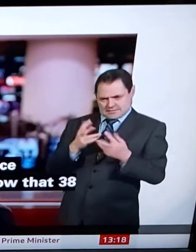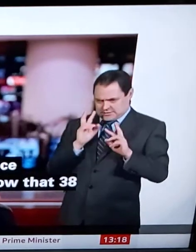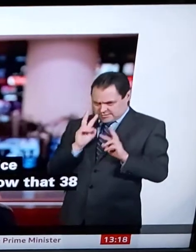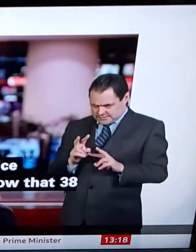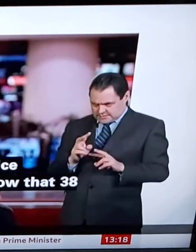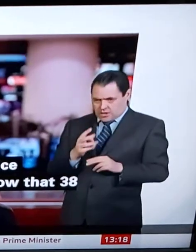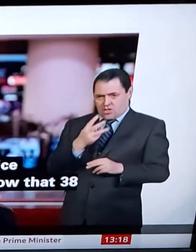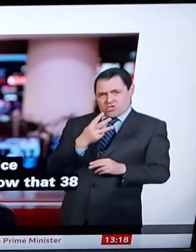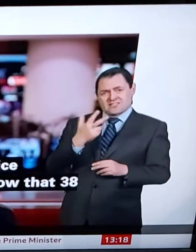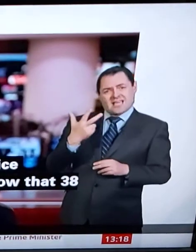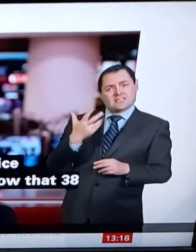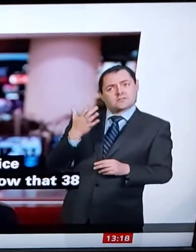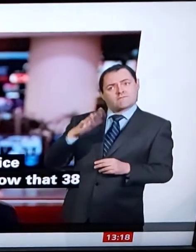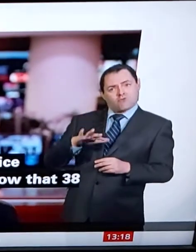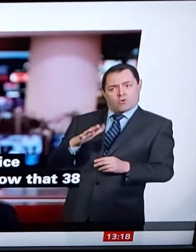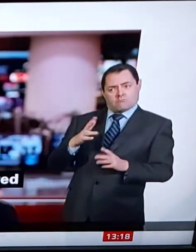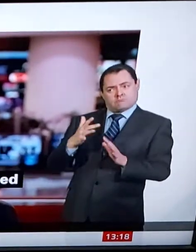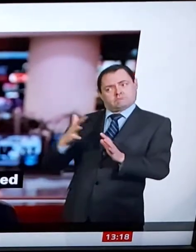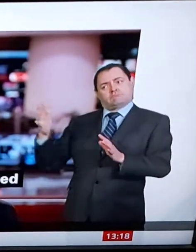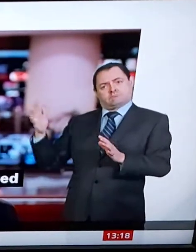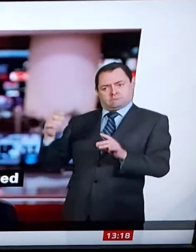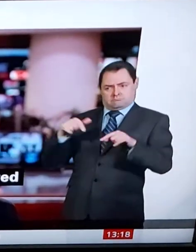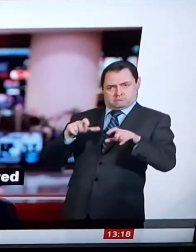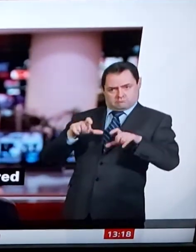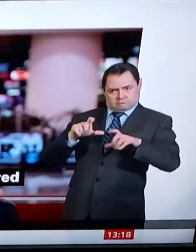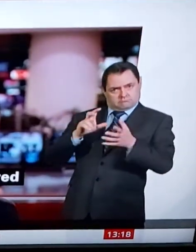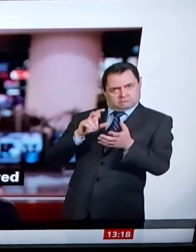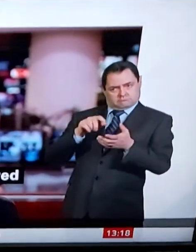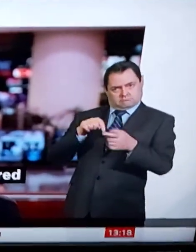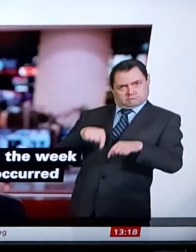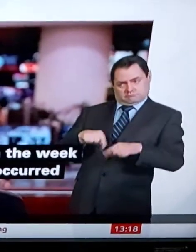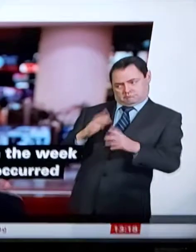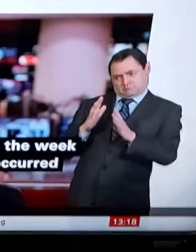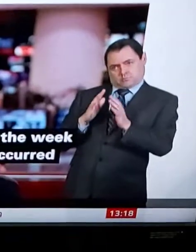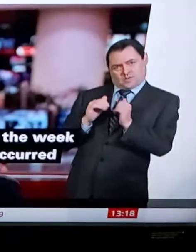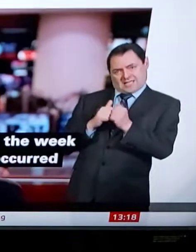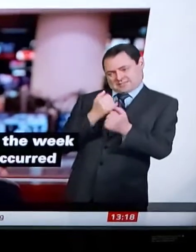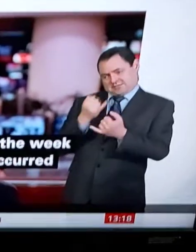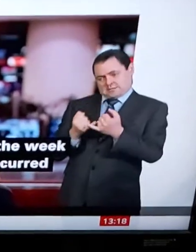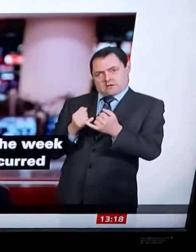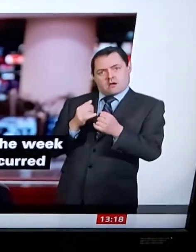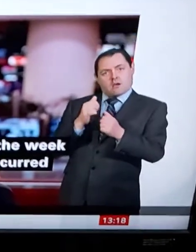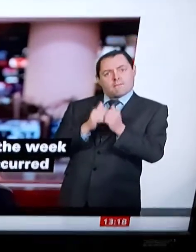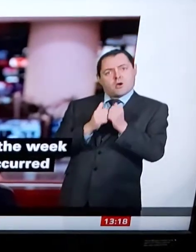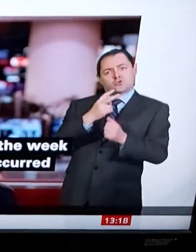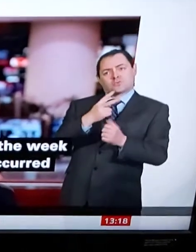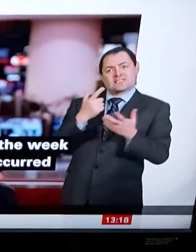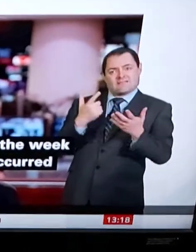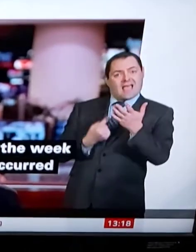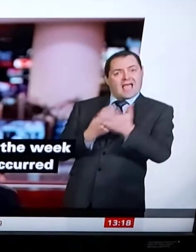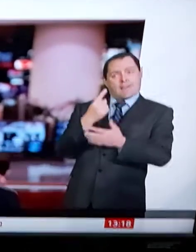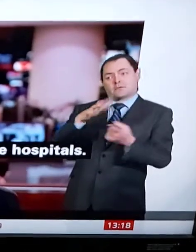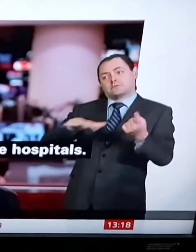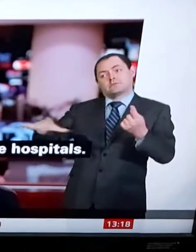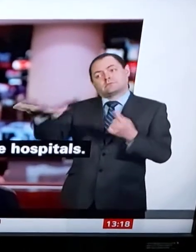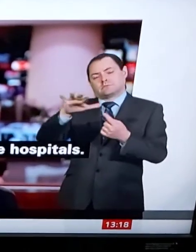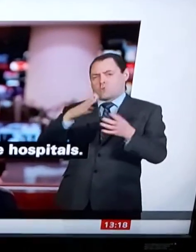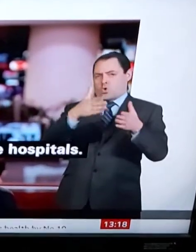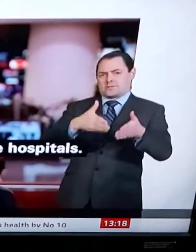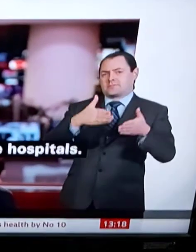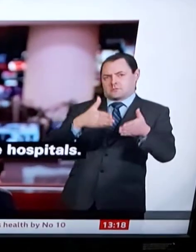139 deaths with coronavirus registered in England and Wales in the week ending March the 27th occurred in the community outside